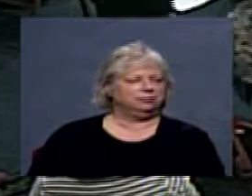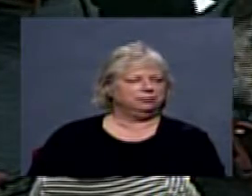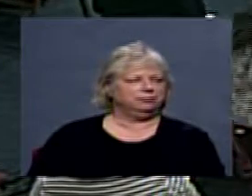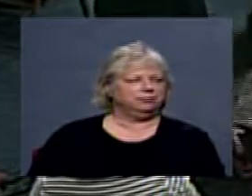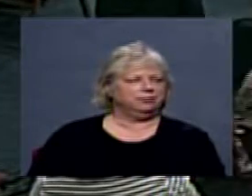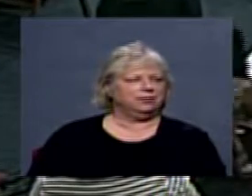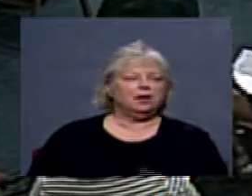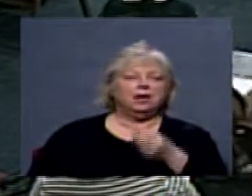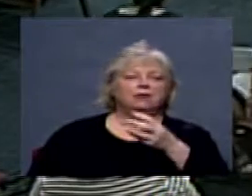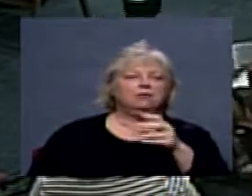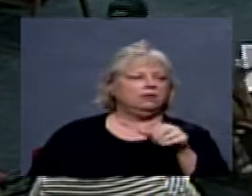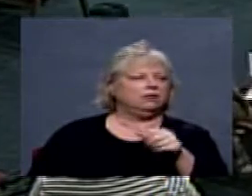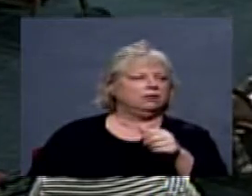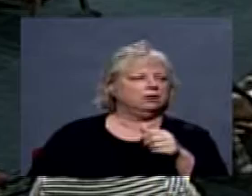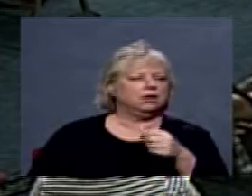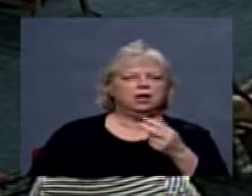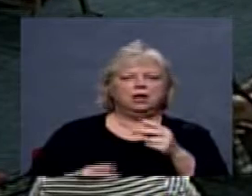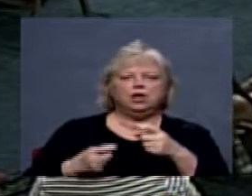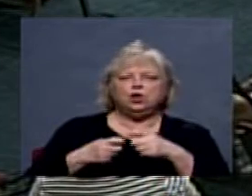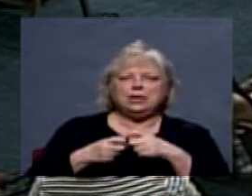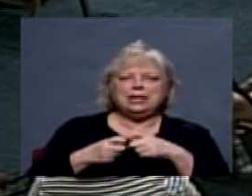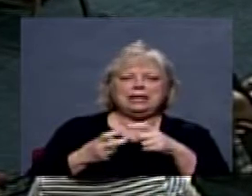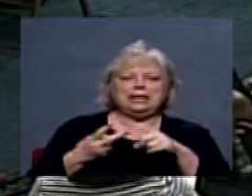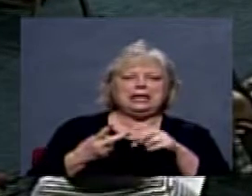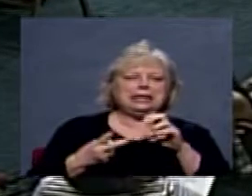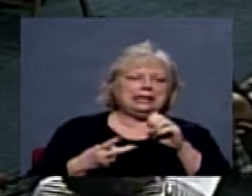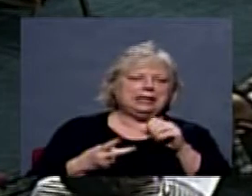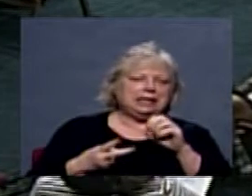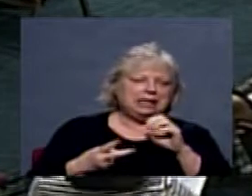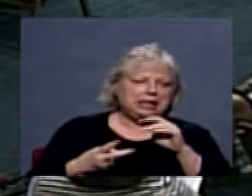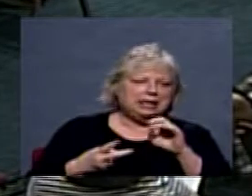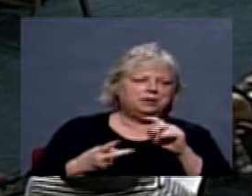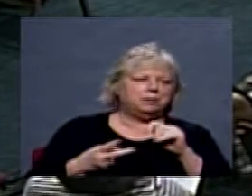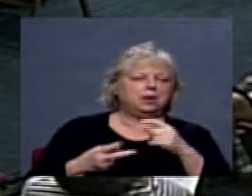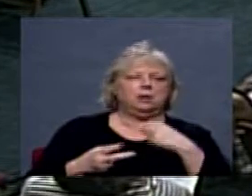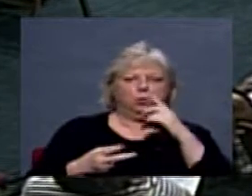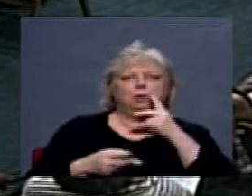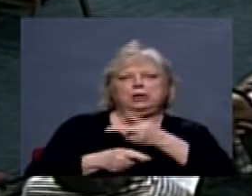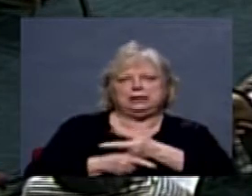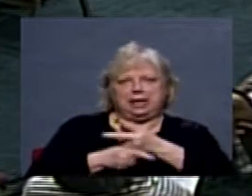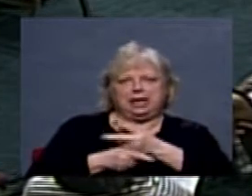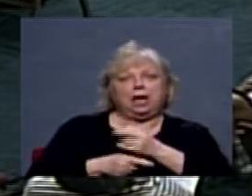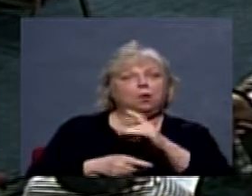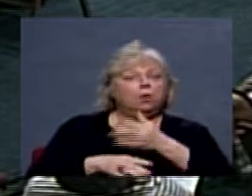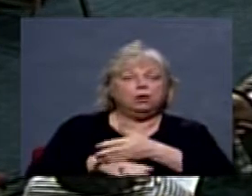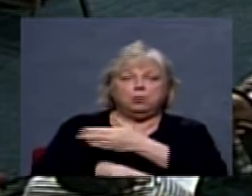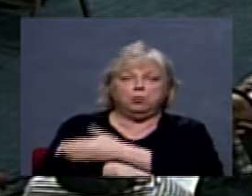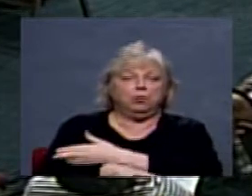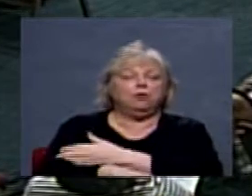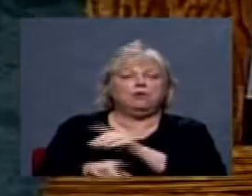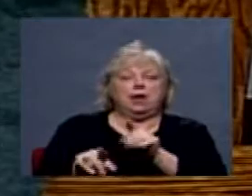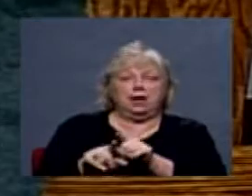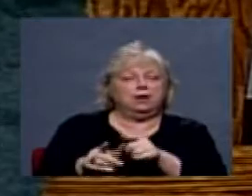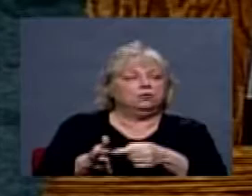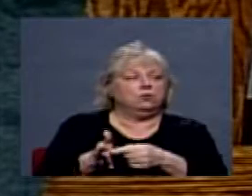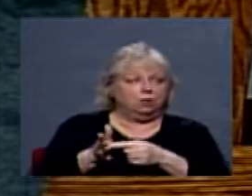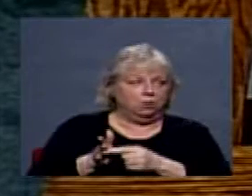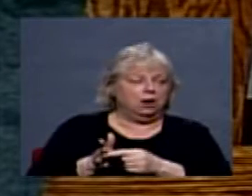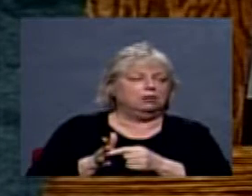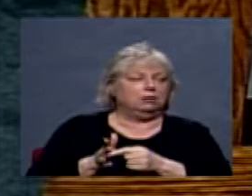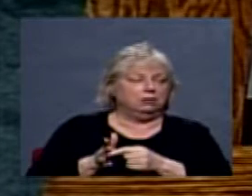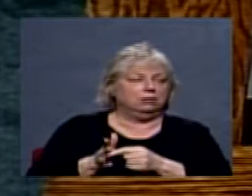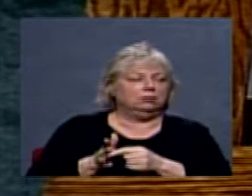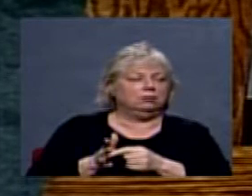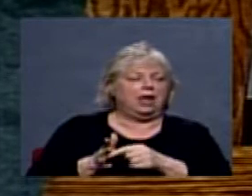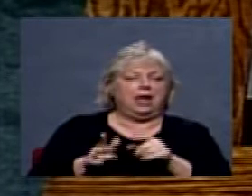Just a few of the other items, the utilities and the easements, we will maintain or improve as is required for the